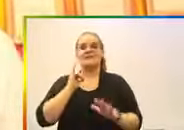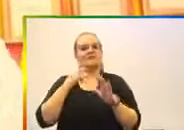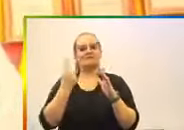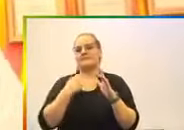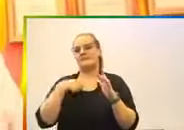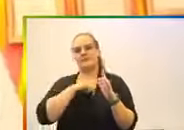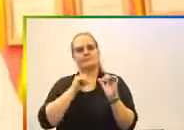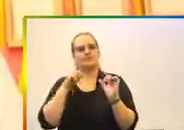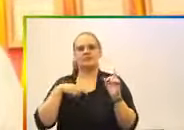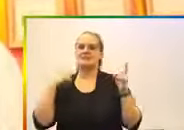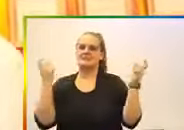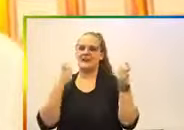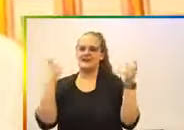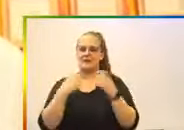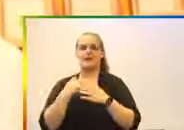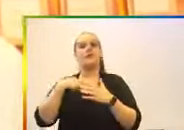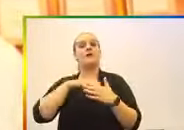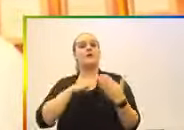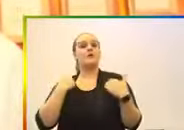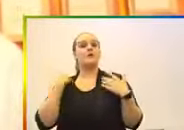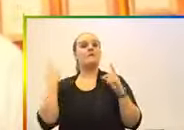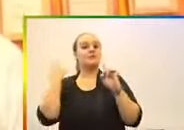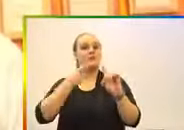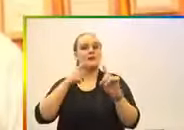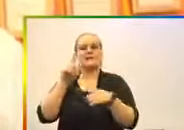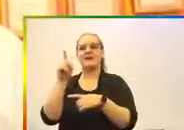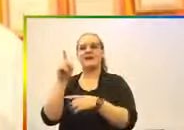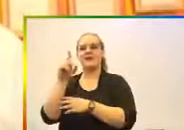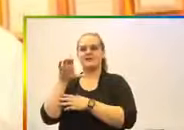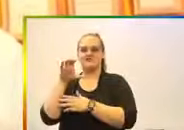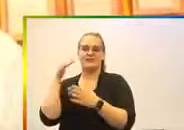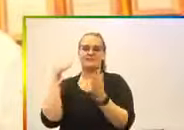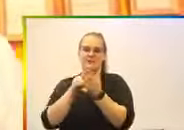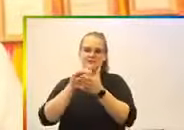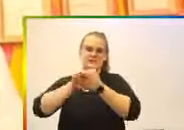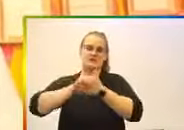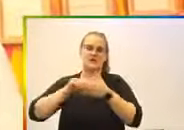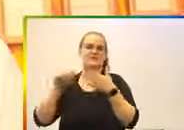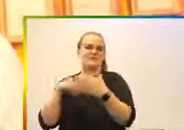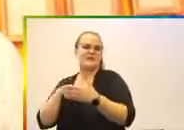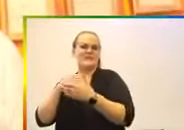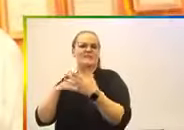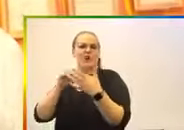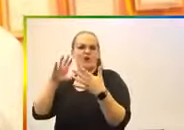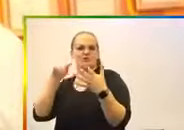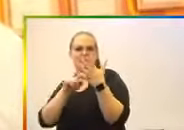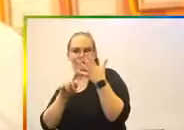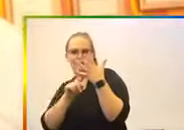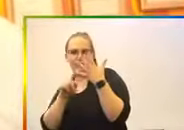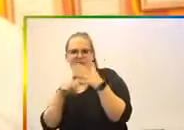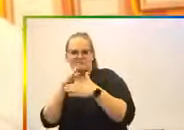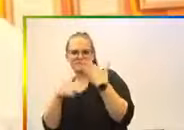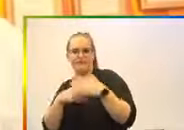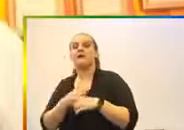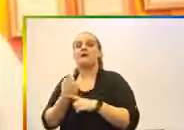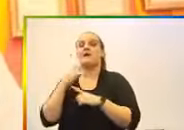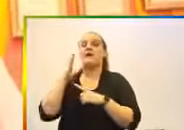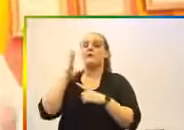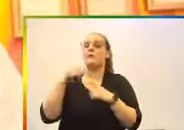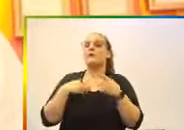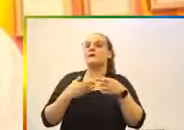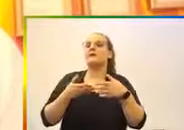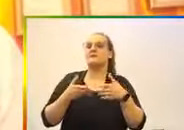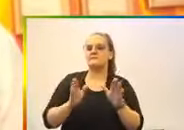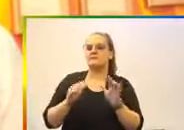celebrate. We have a goal of $100,000 by the end of October, and the giving portal will be open through October 31st. So